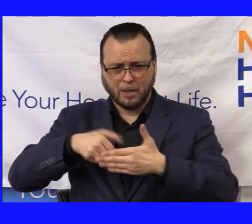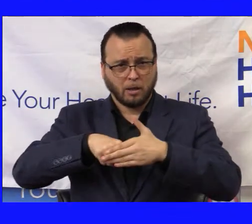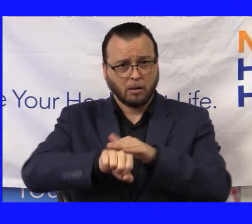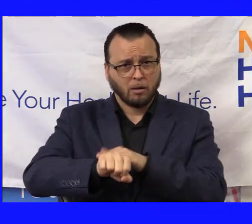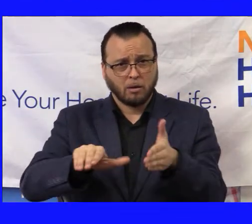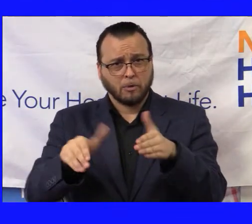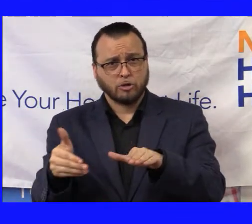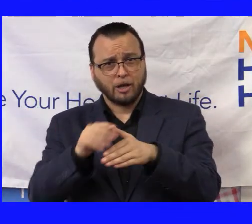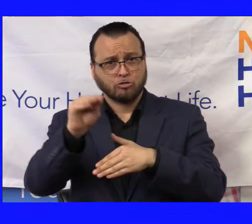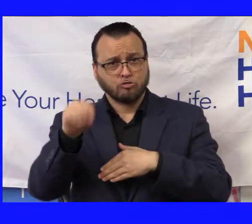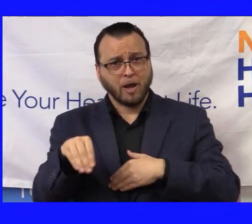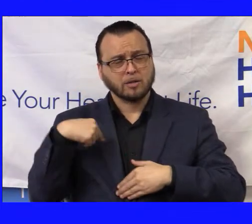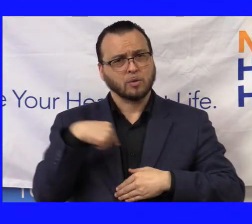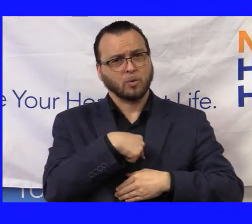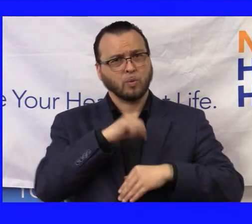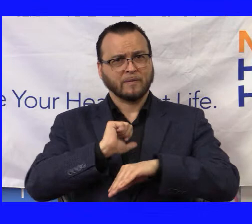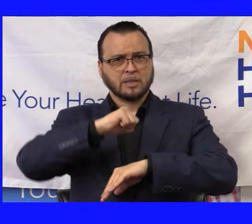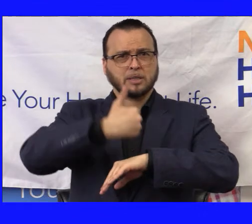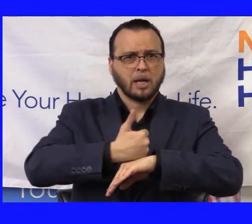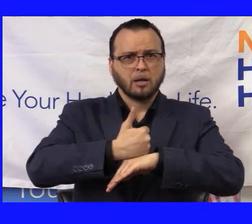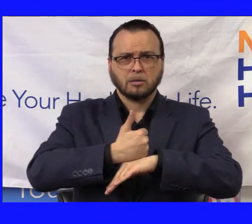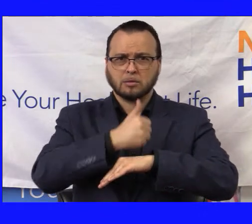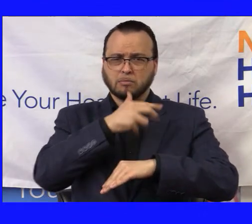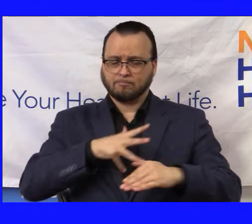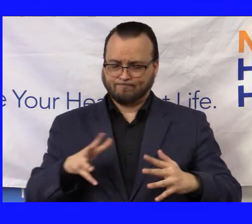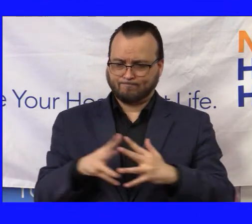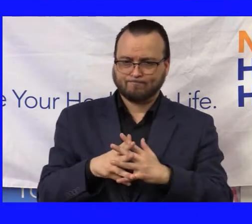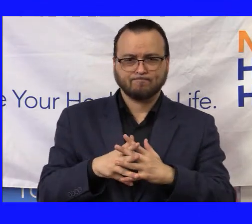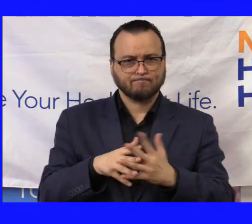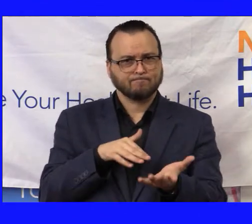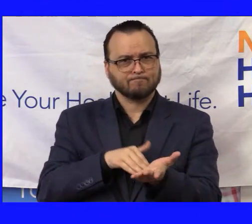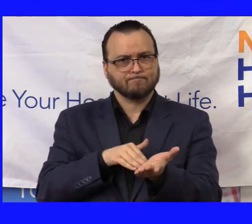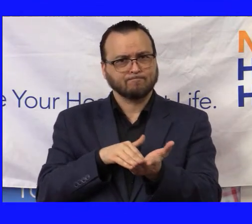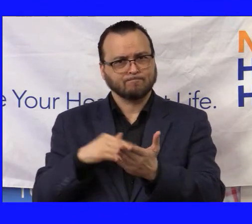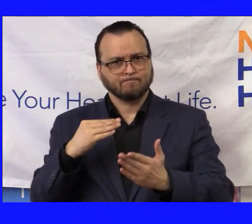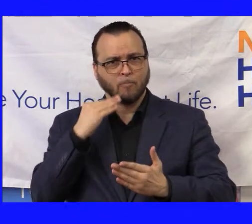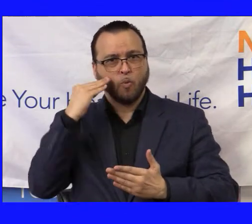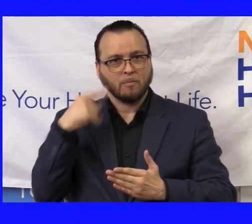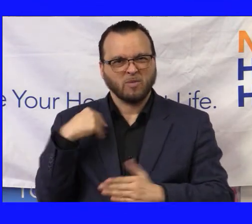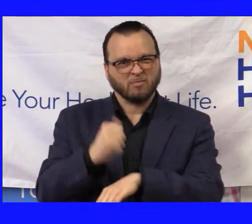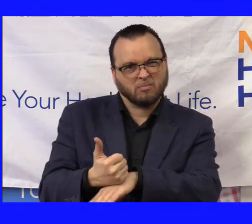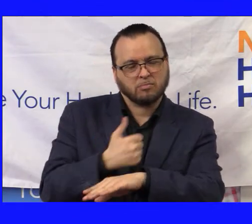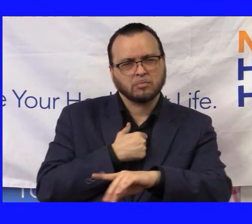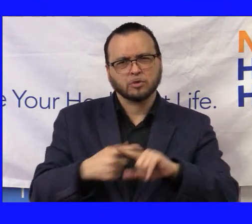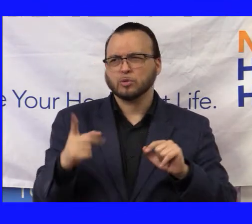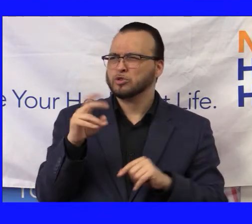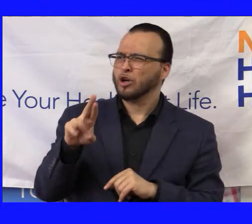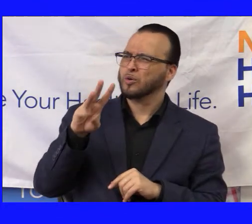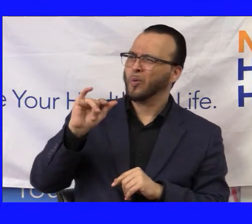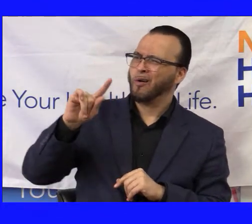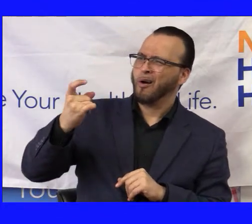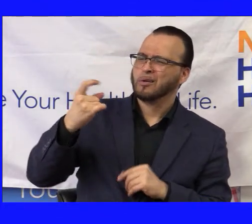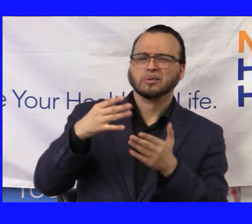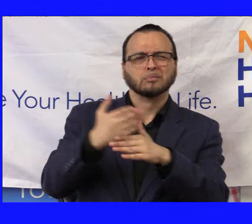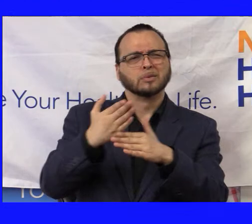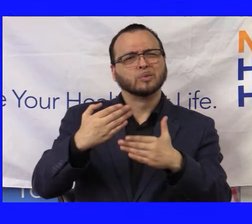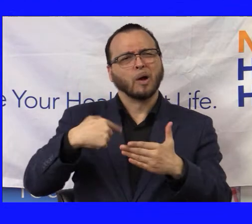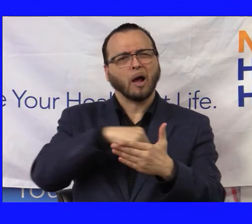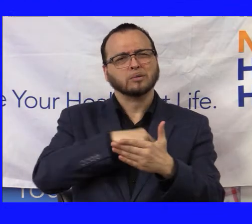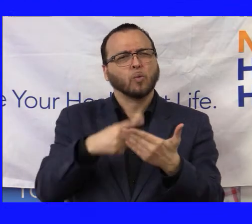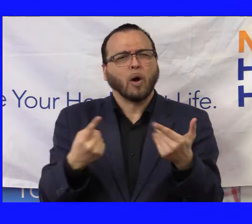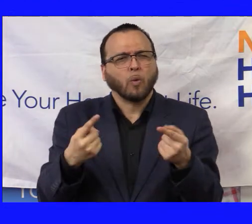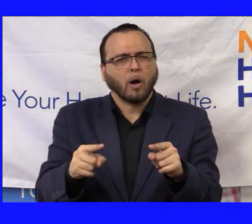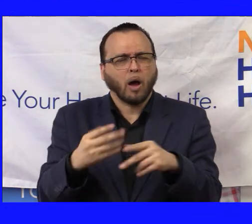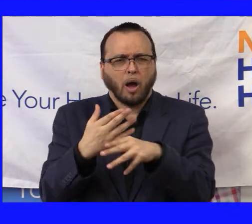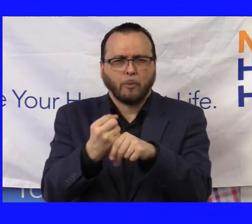rates. We've established a maternal medical home. So Dr. Wilcox, can you share with us briefly what's been going on? Thank you,